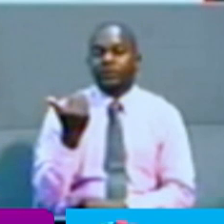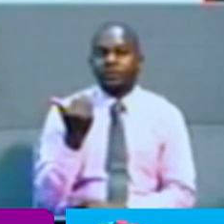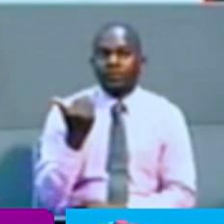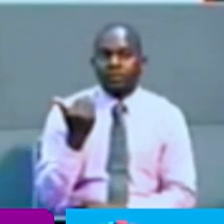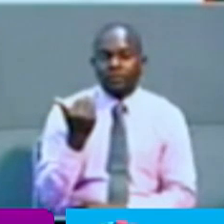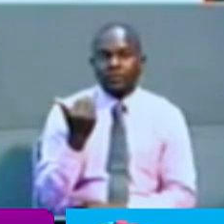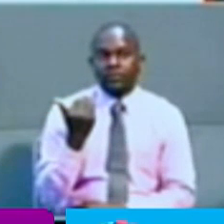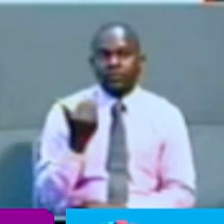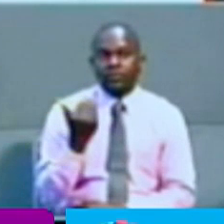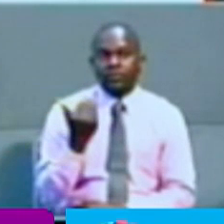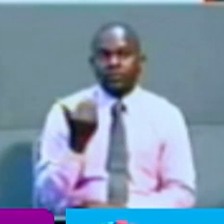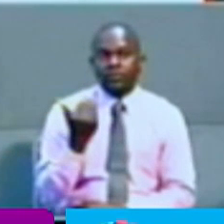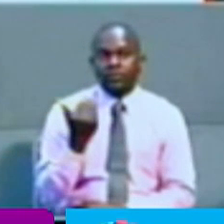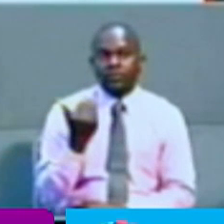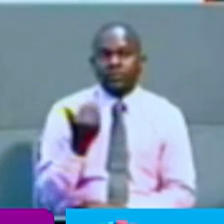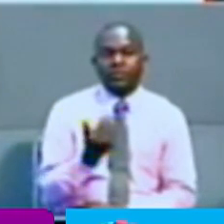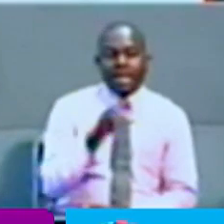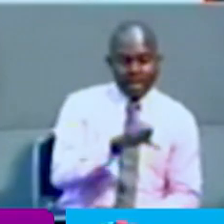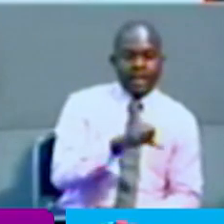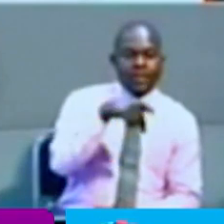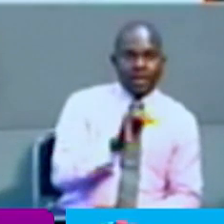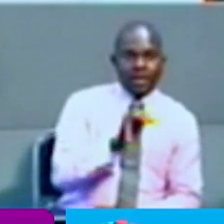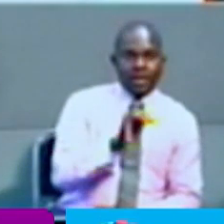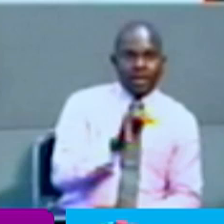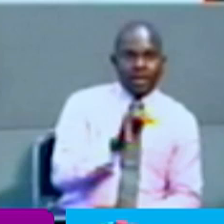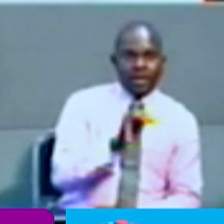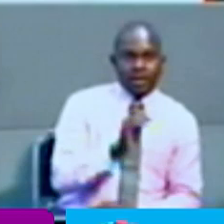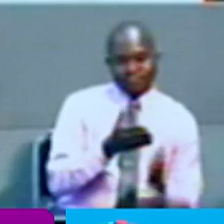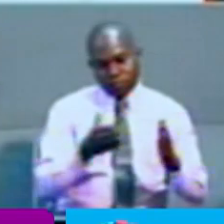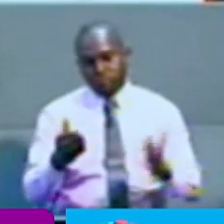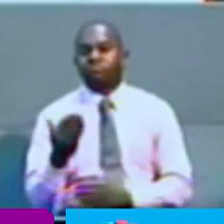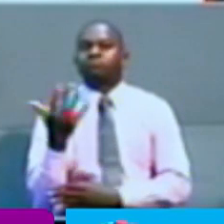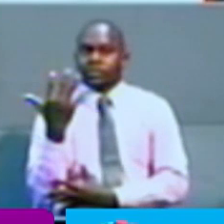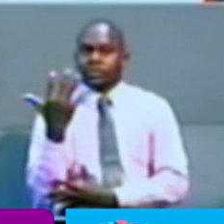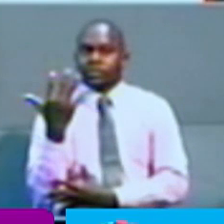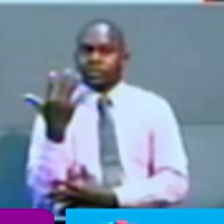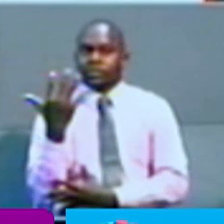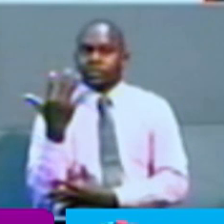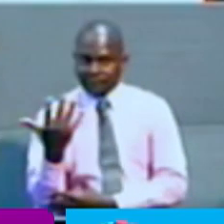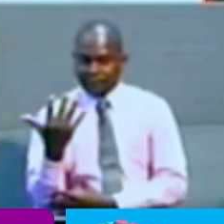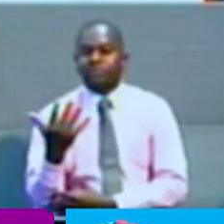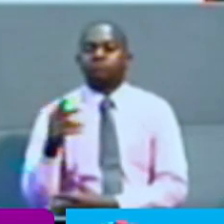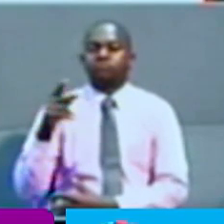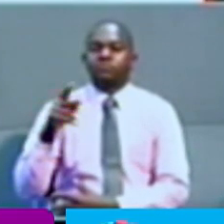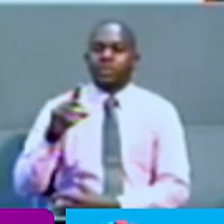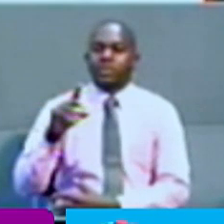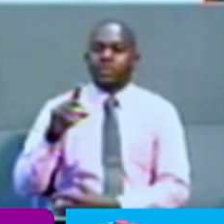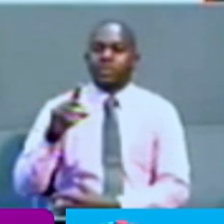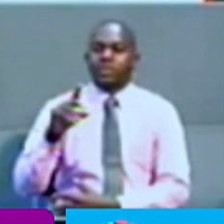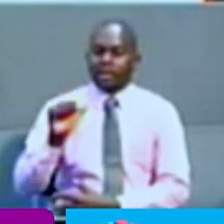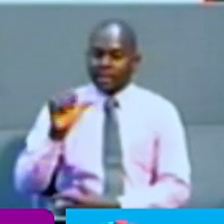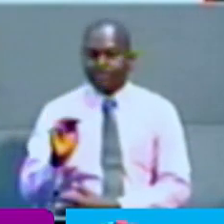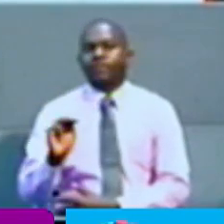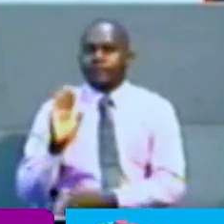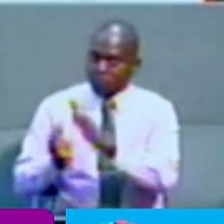Saa tatu za usiku, mpaka saa kumina moja na nusu za usiku. We don't call night